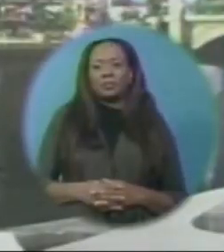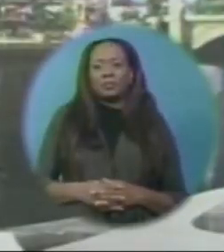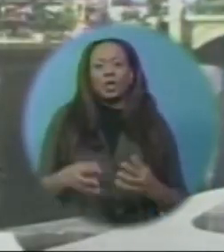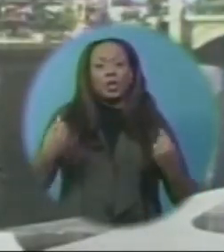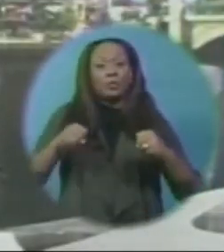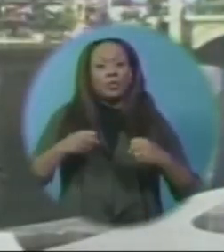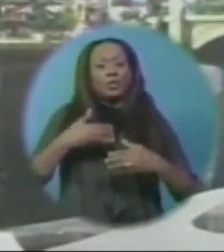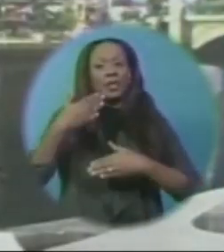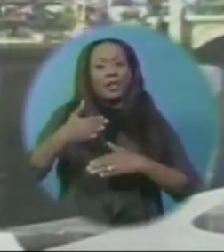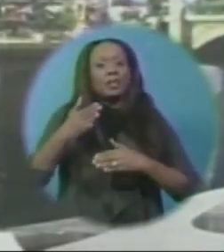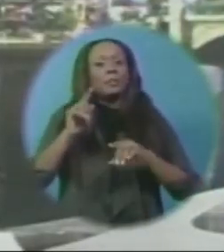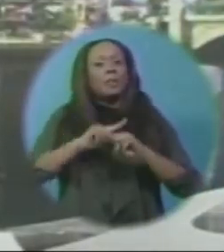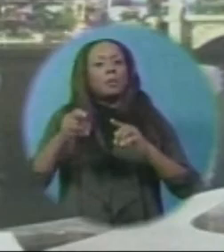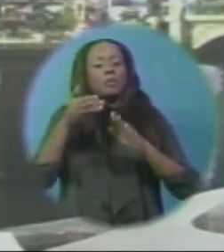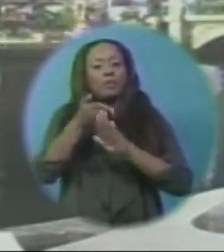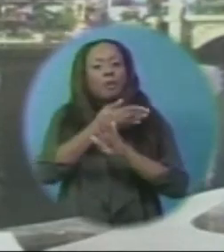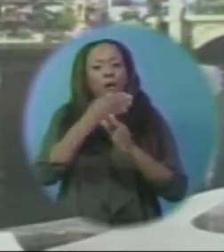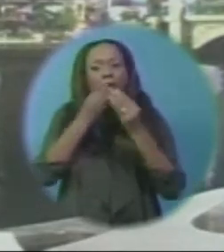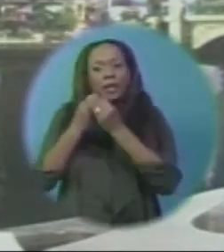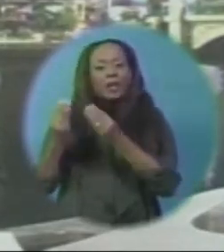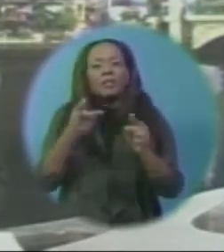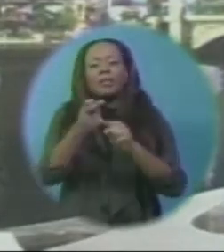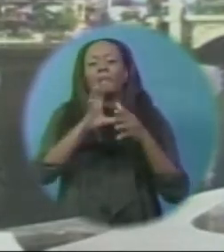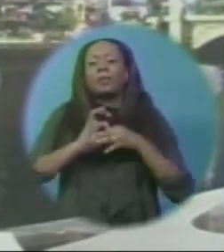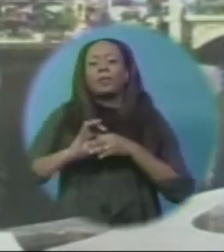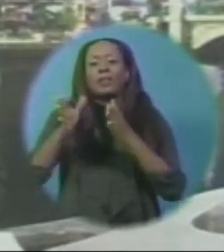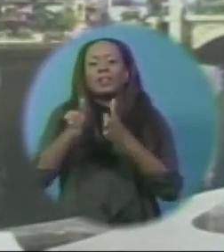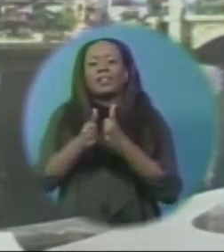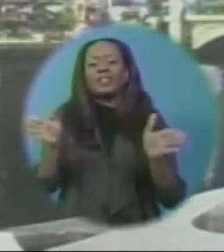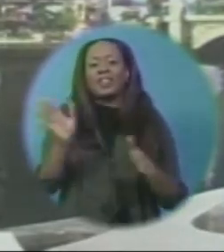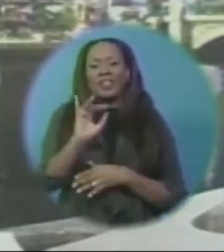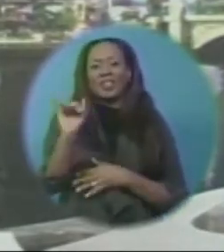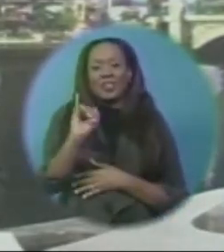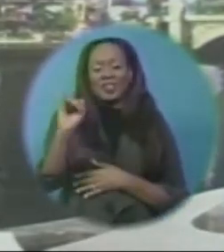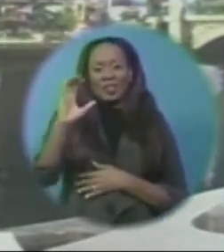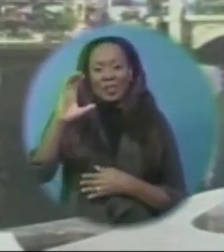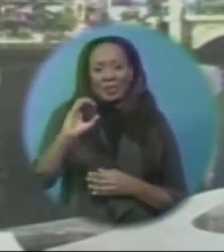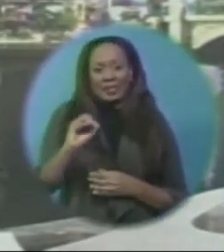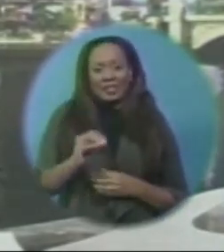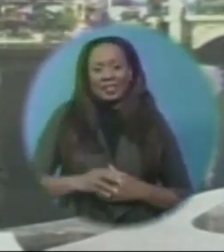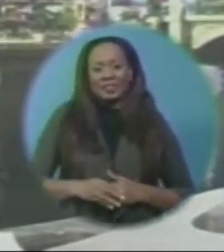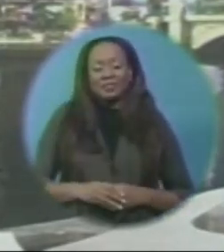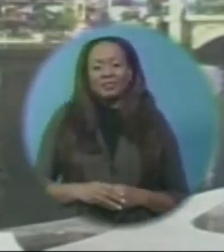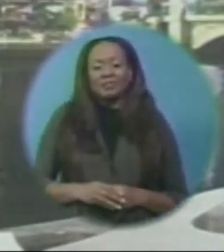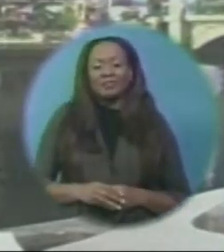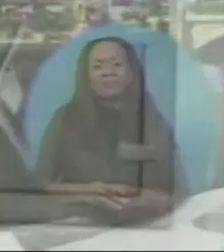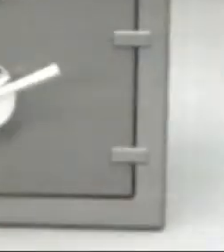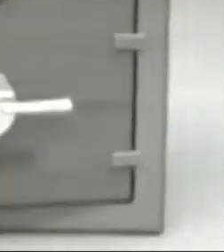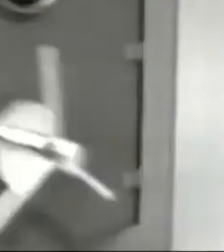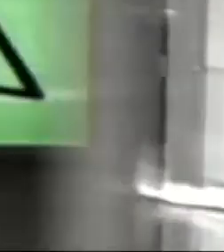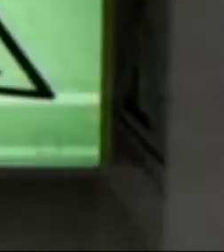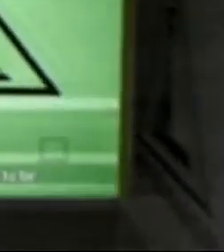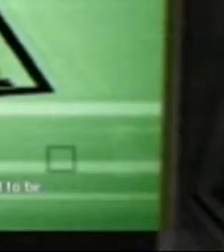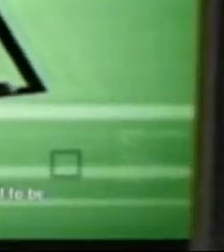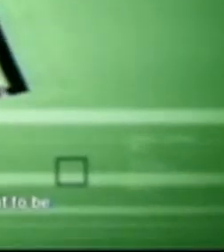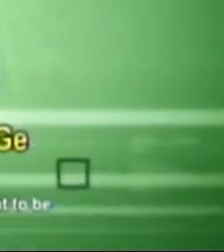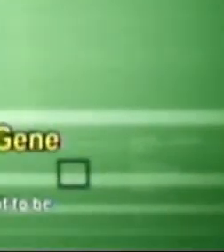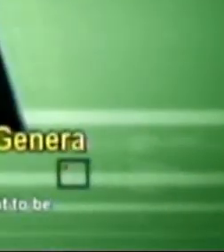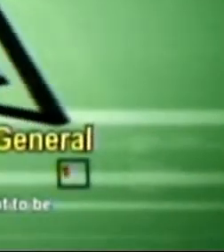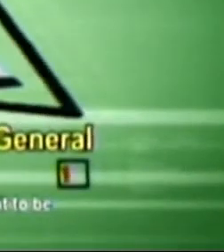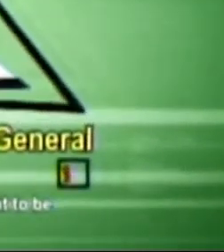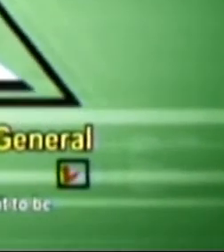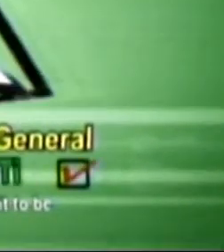Well, Sports News is next with Mark Seal, but before we get there, here's a tip from Cooperators General Insurance. This tip of the day is brought to you